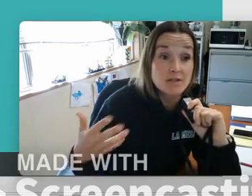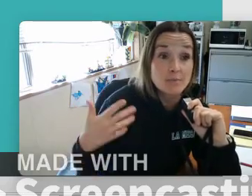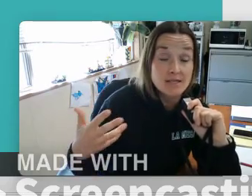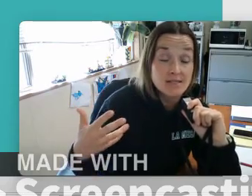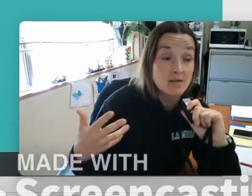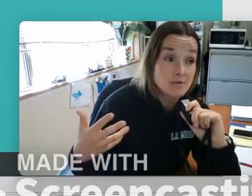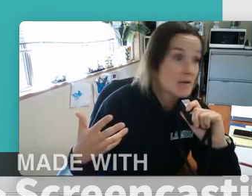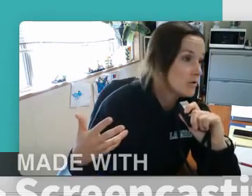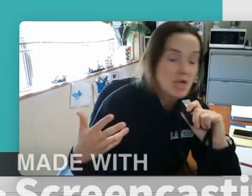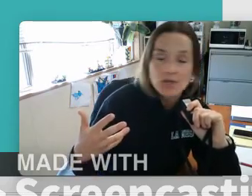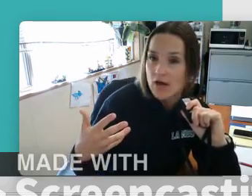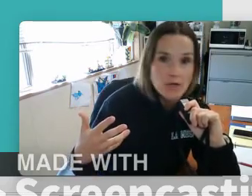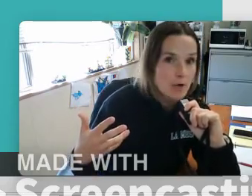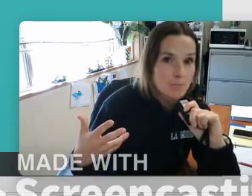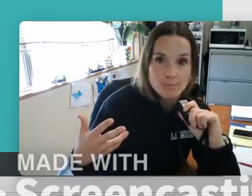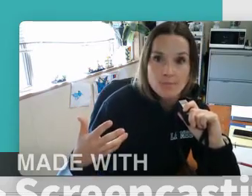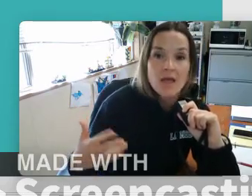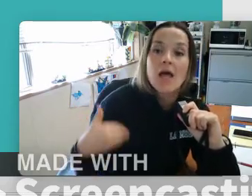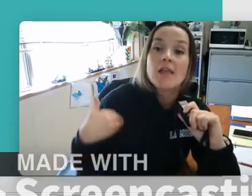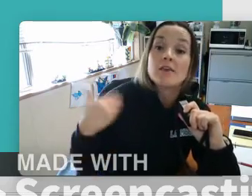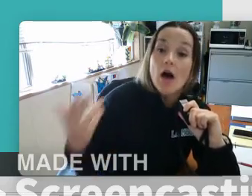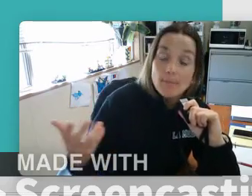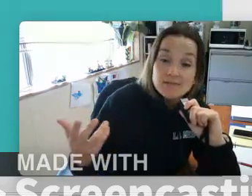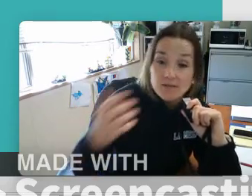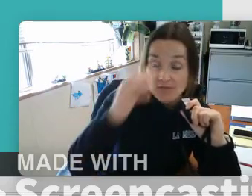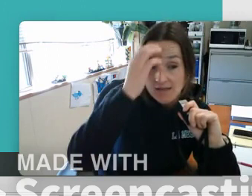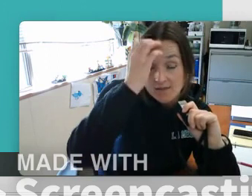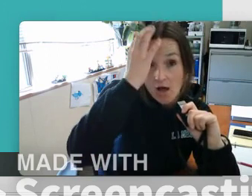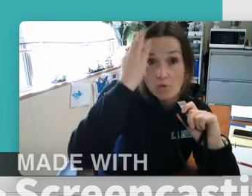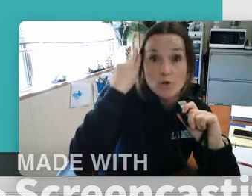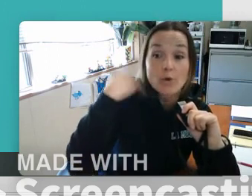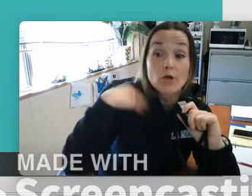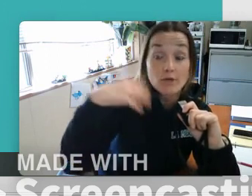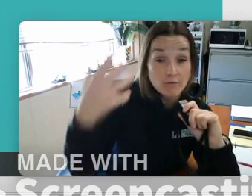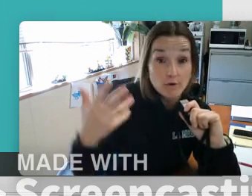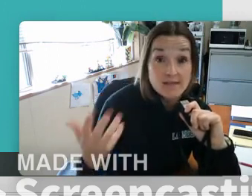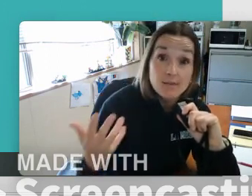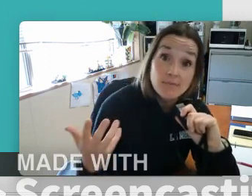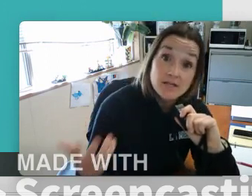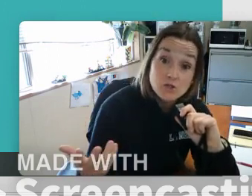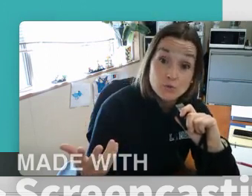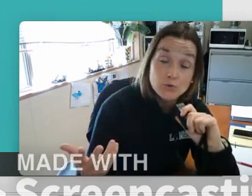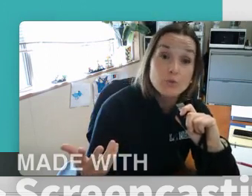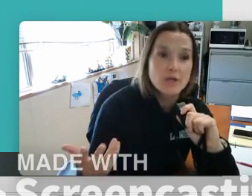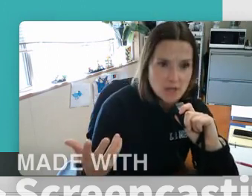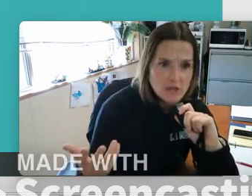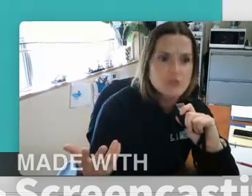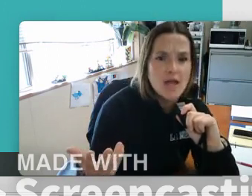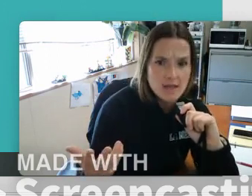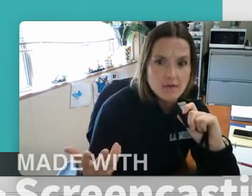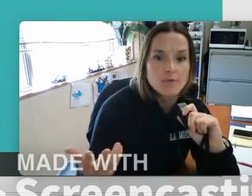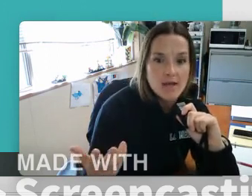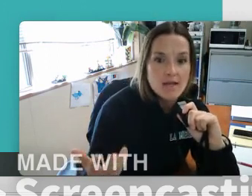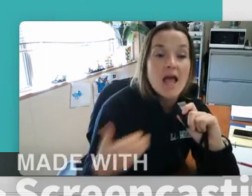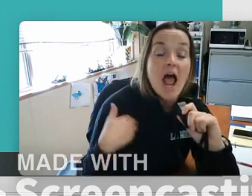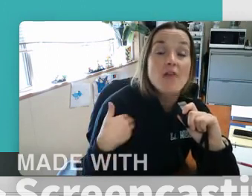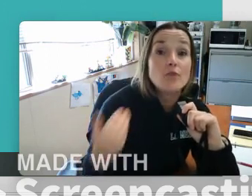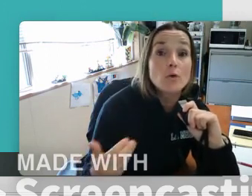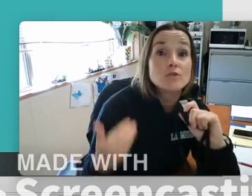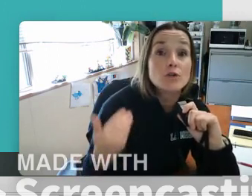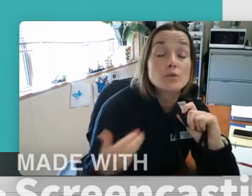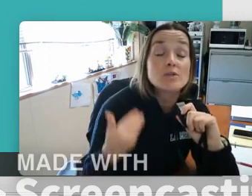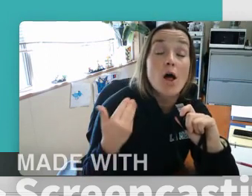and the practice dialogues, right? You shake your head no. The opposite of that is nod. When you are confirming something is true, you're going to nod your head, right?